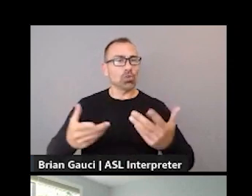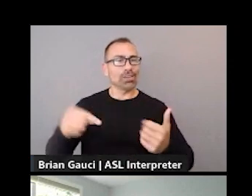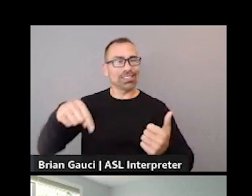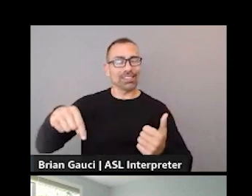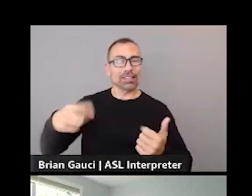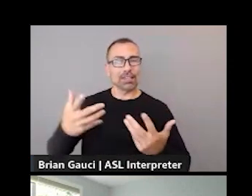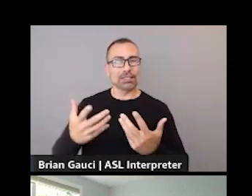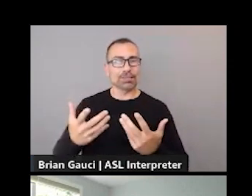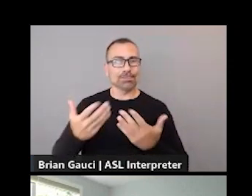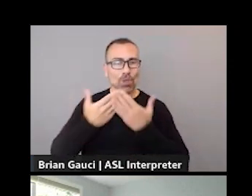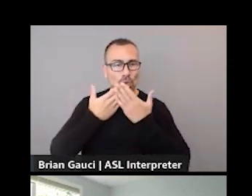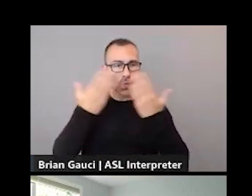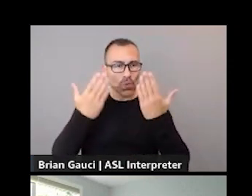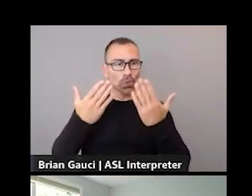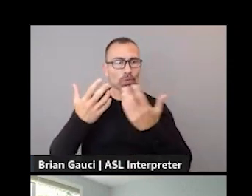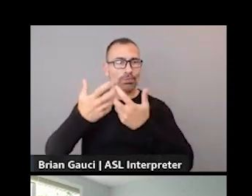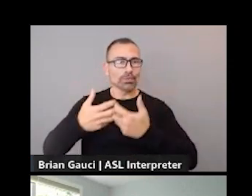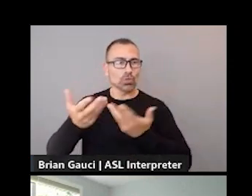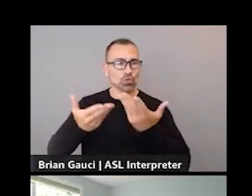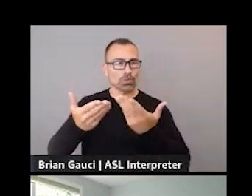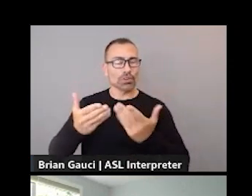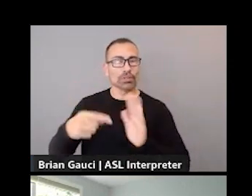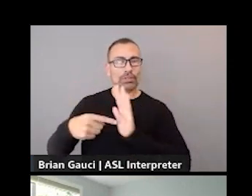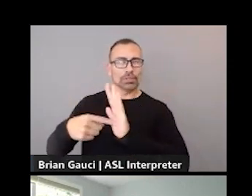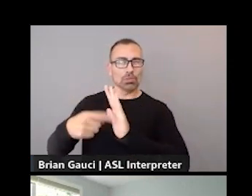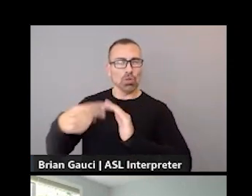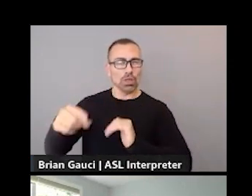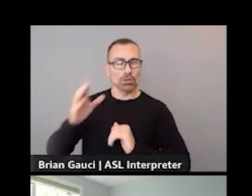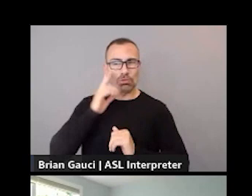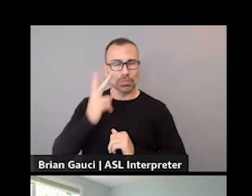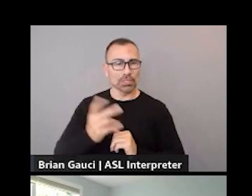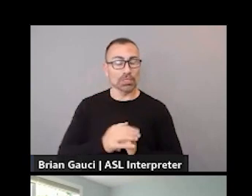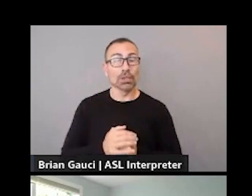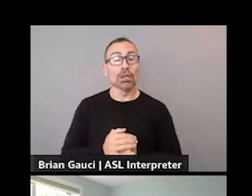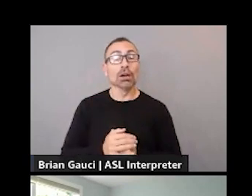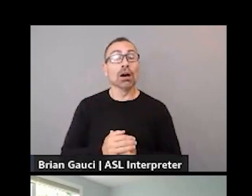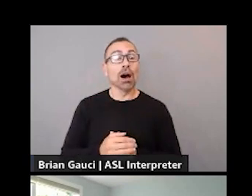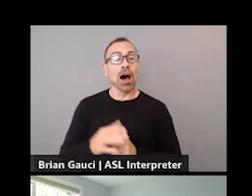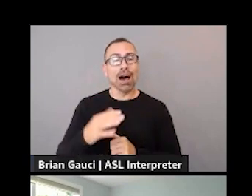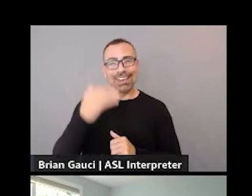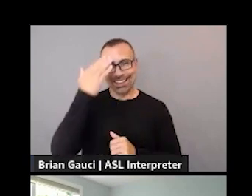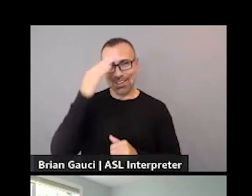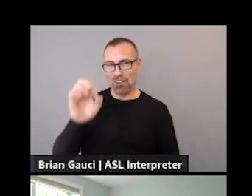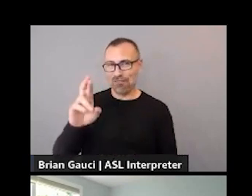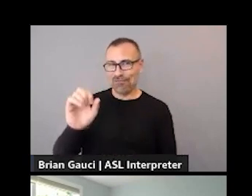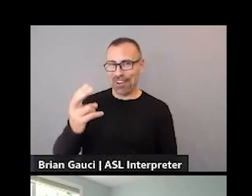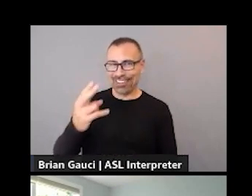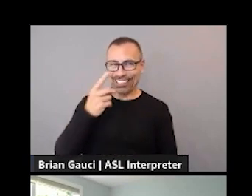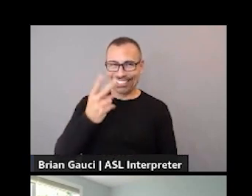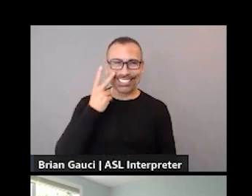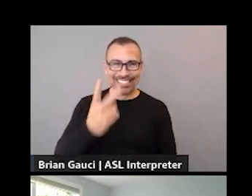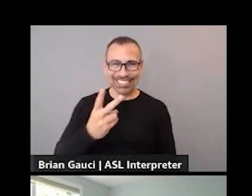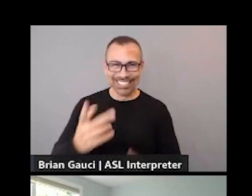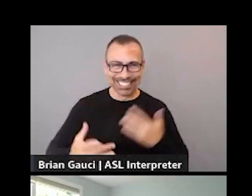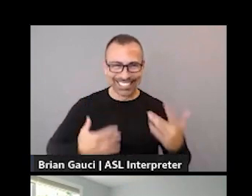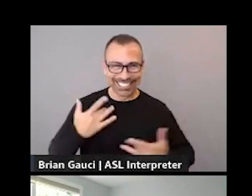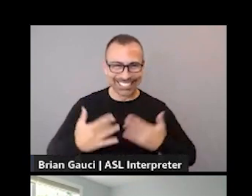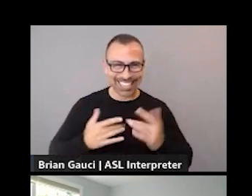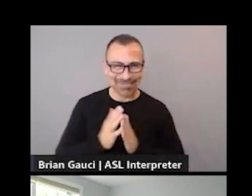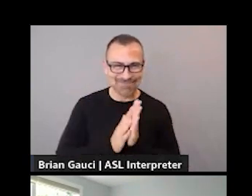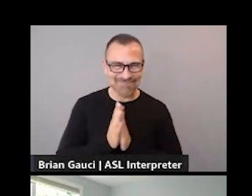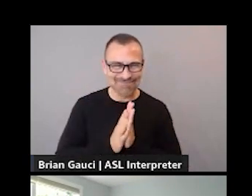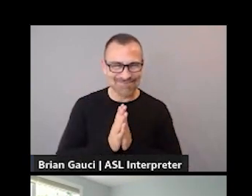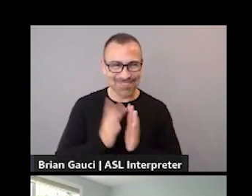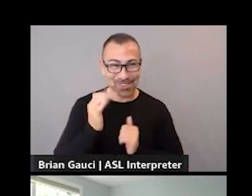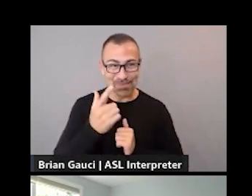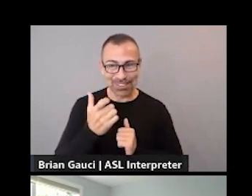serverless side, this serverless demo that we're going to take a quick look at. And I know, Farah, I see you getting excited about that, because I know that that's something that's right